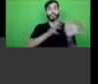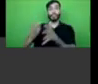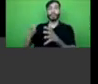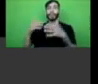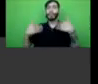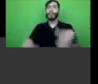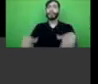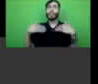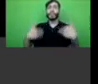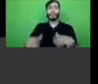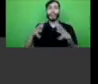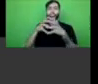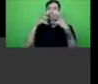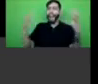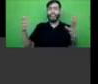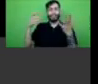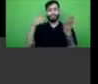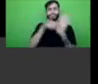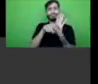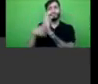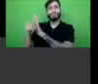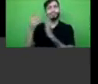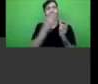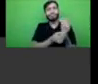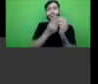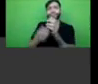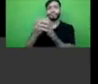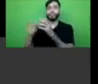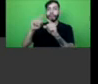the police, and it is not talked about enough.